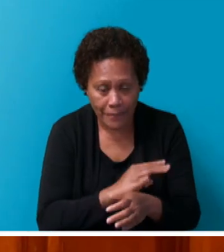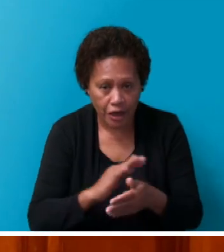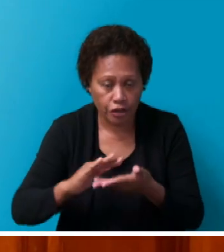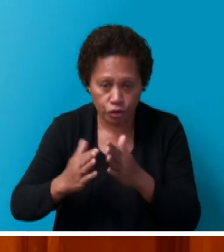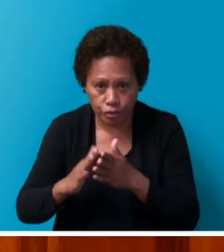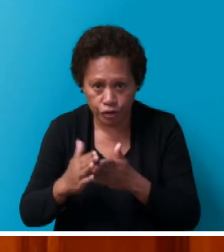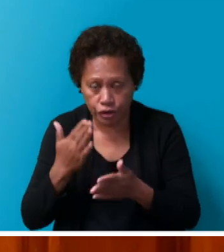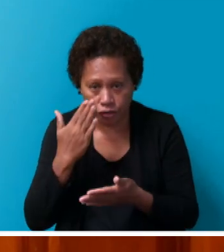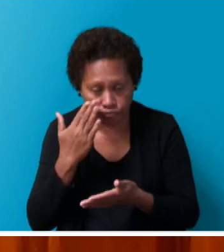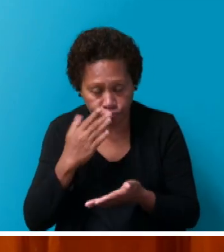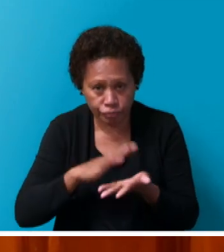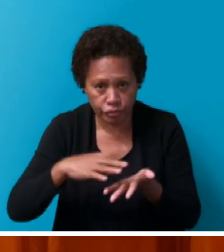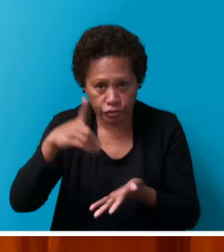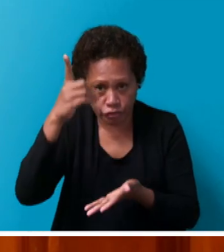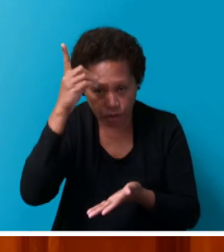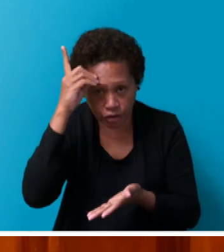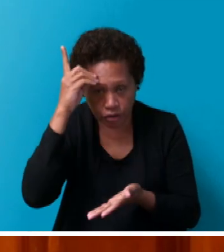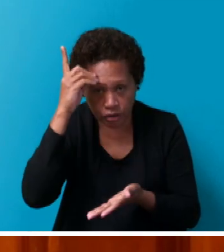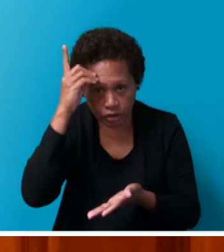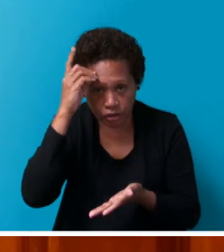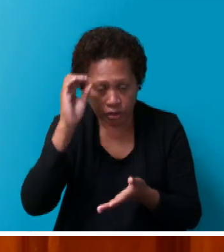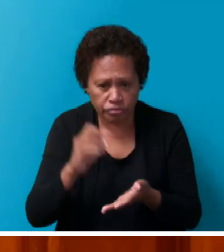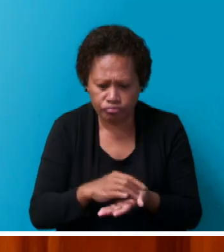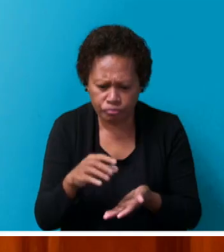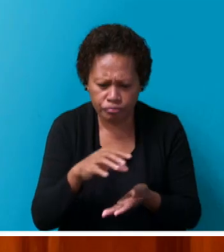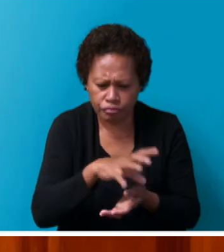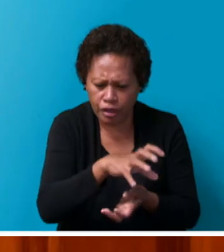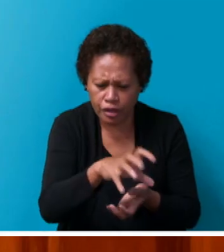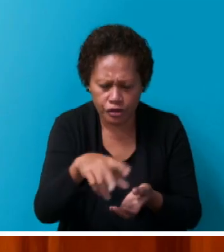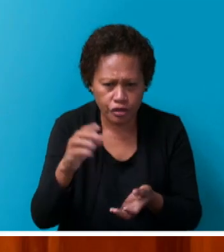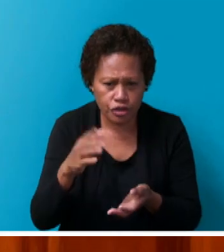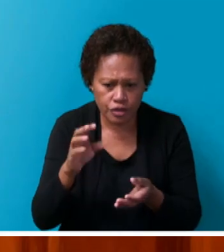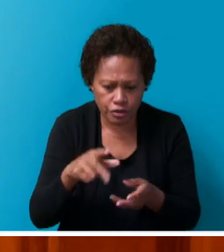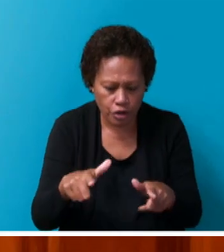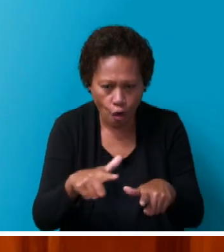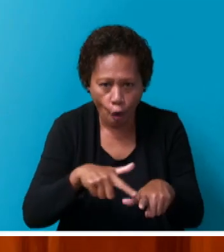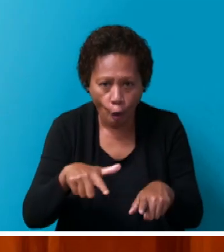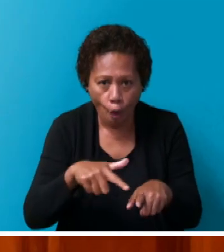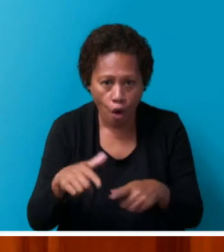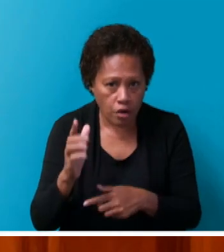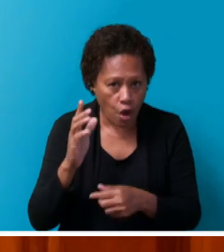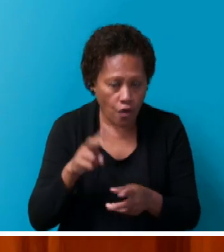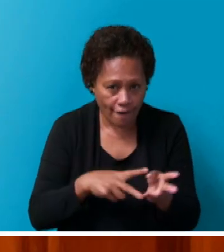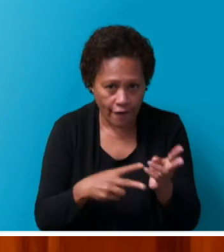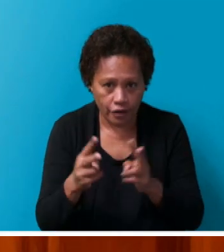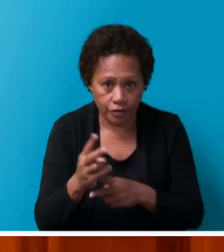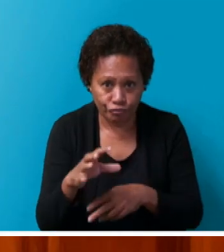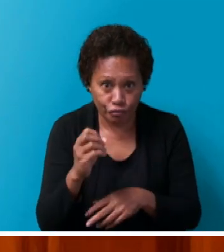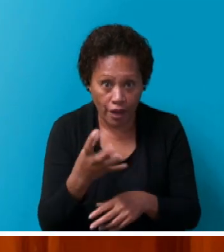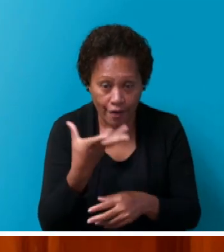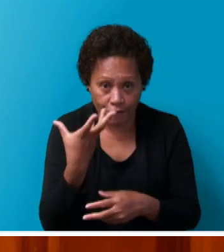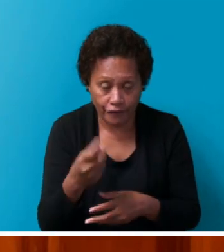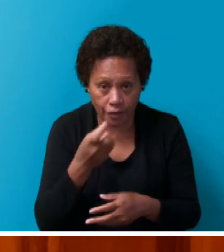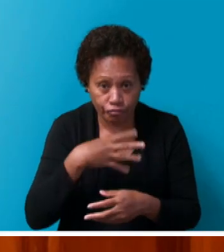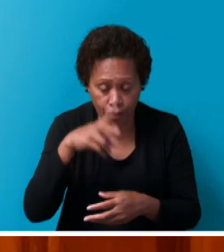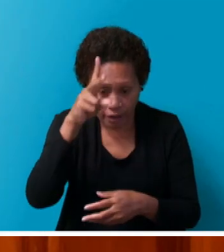and educational outreach with local schools and villages. Mr. Speaker, traversing Kandavu's waters has deepened my